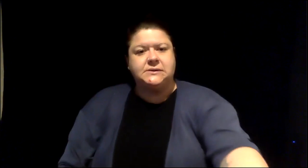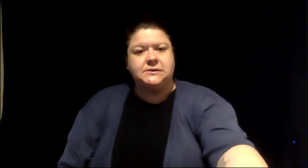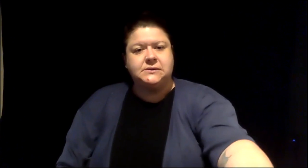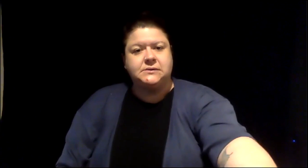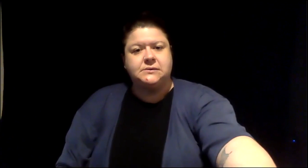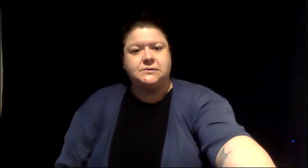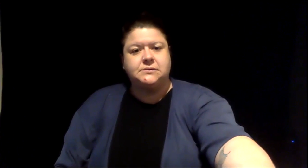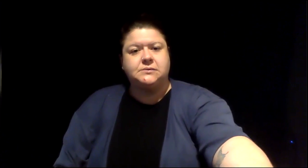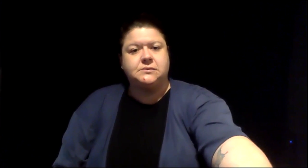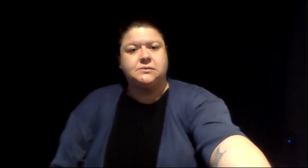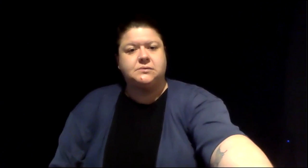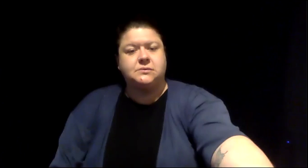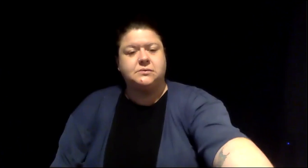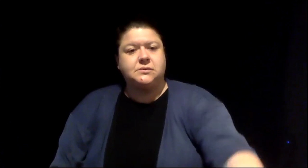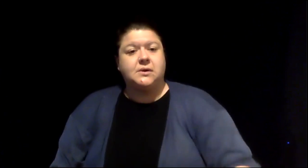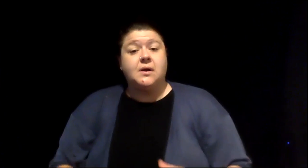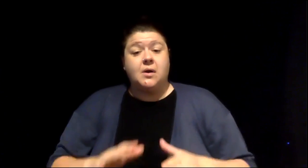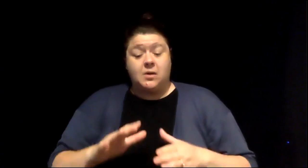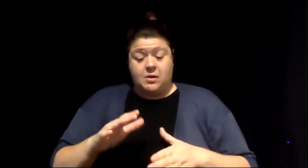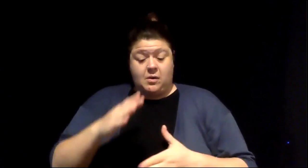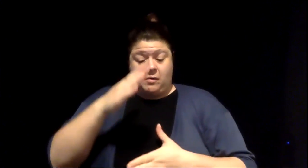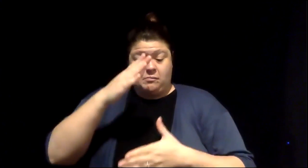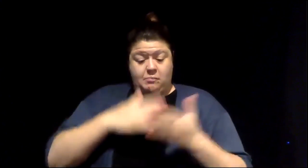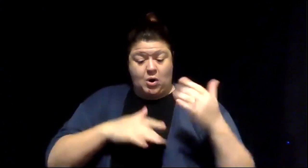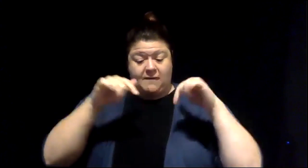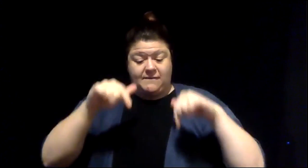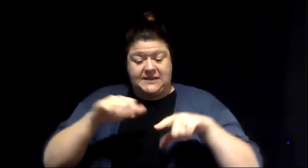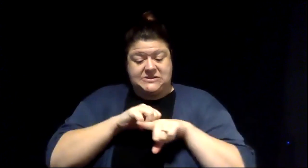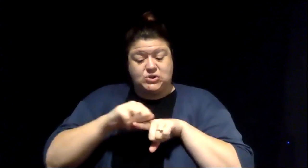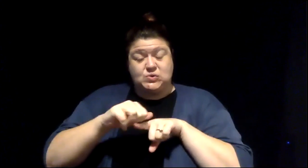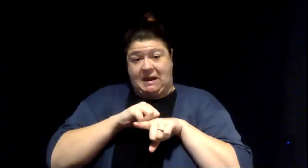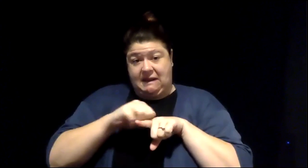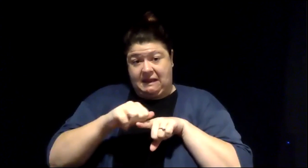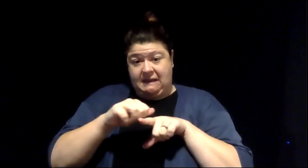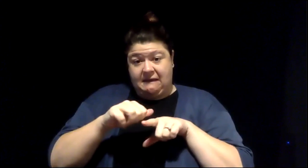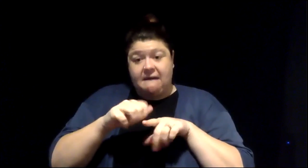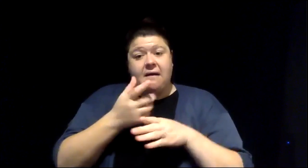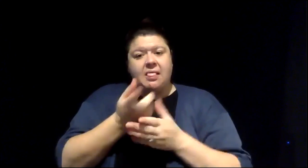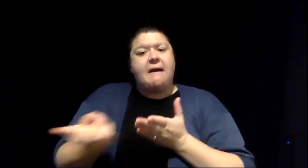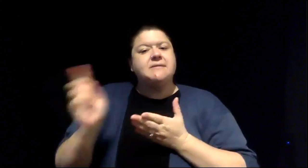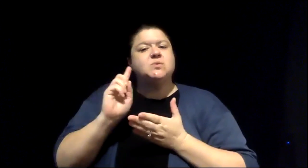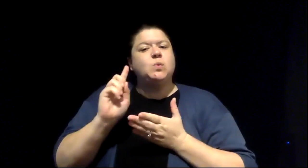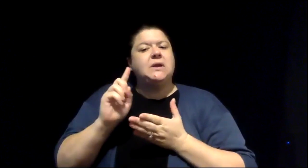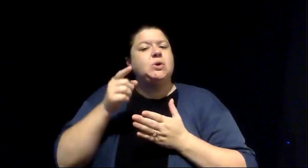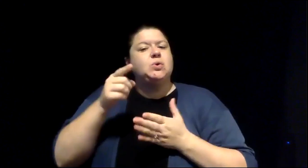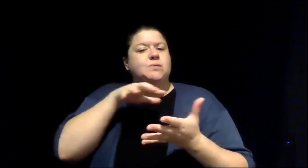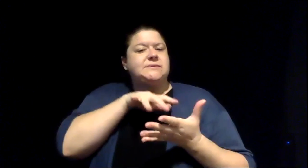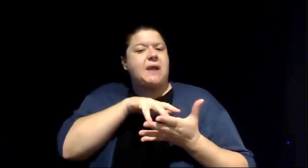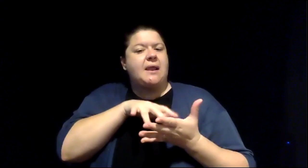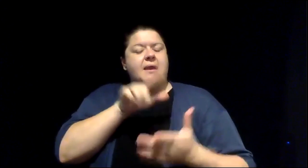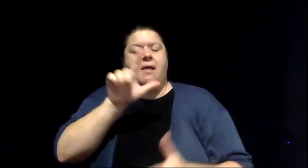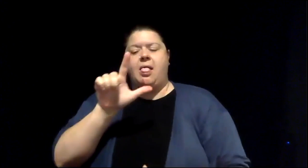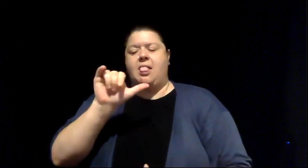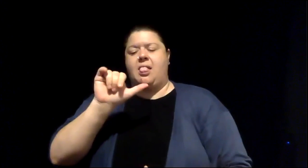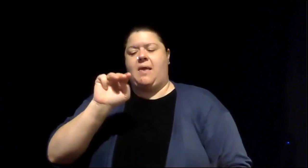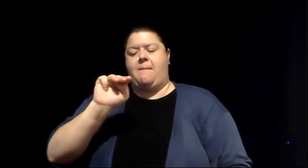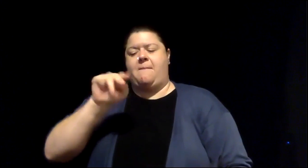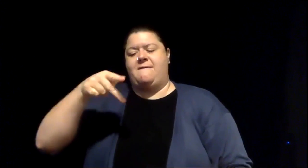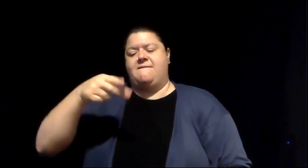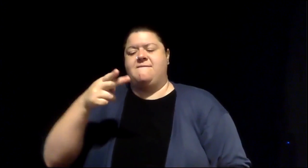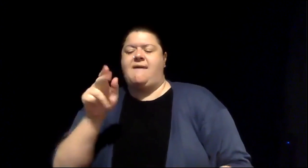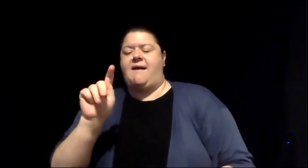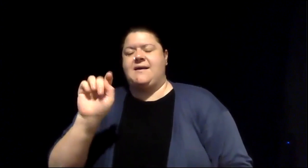As part of the training that you did over this past week, you studied the lymphatic system,